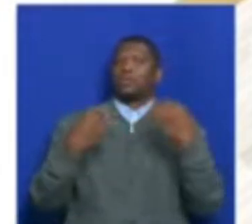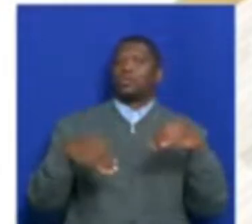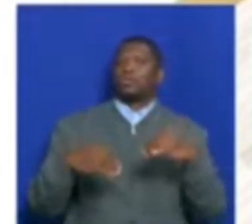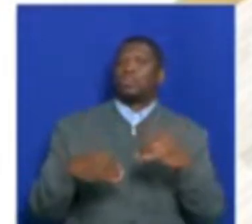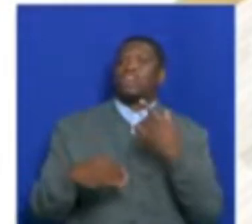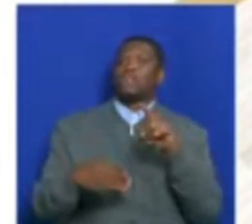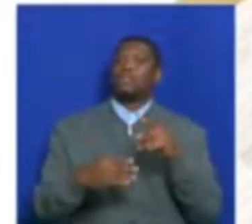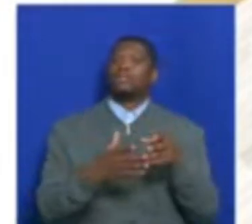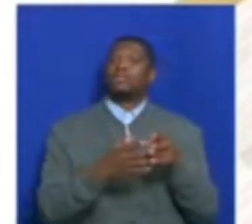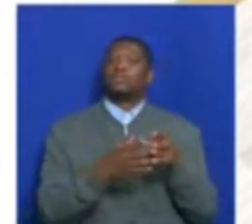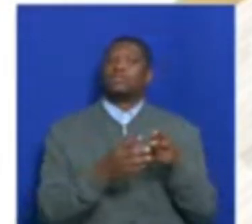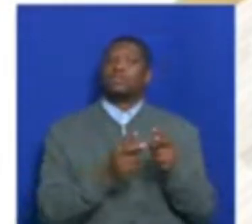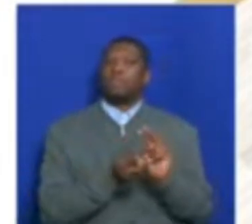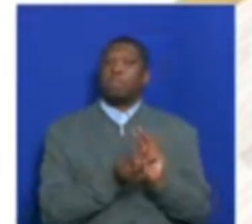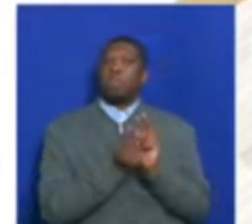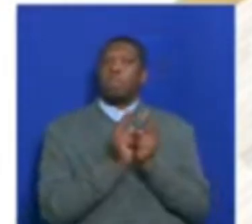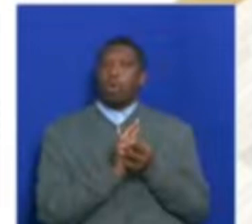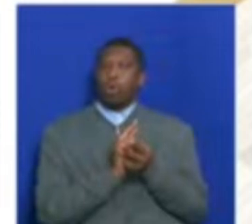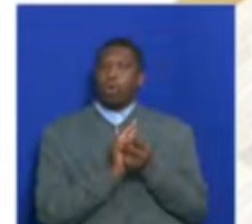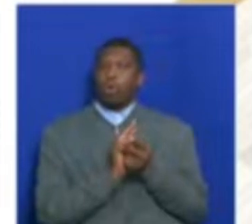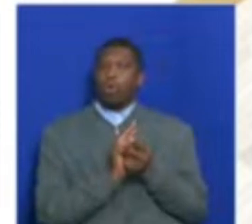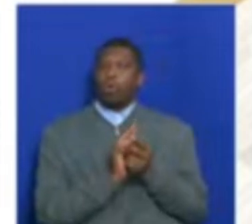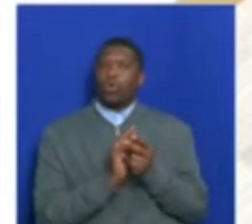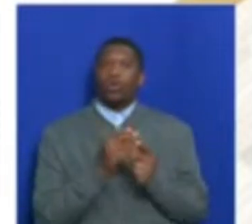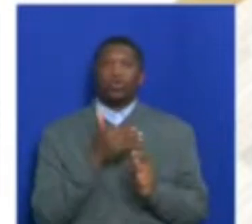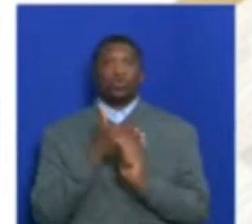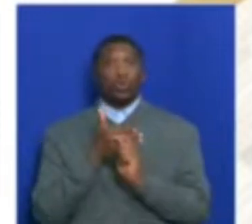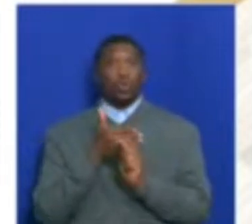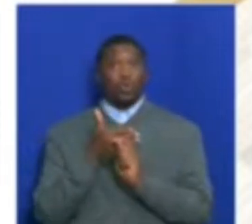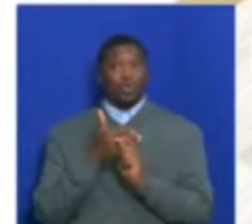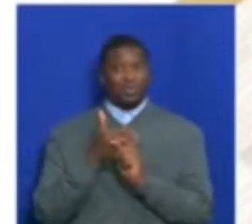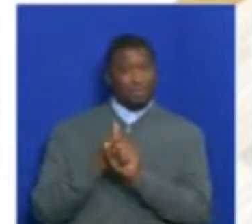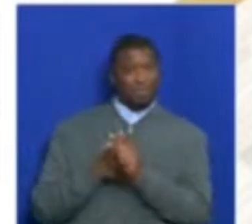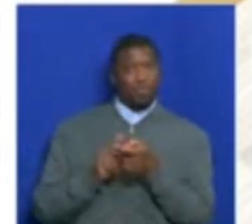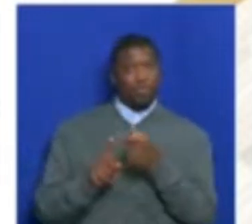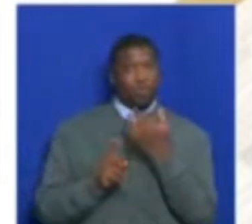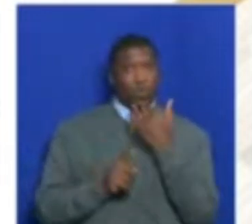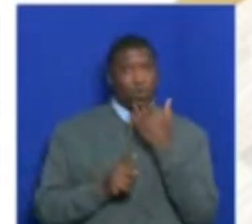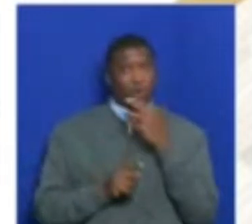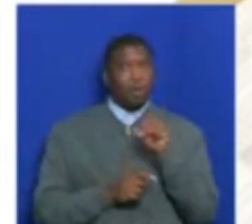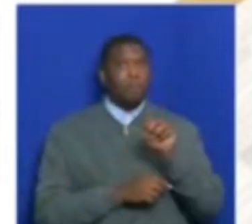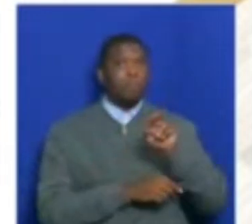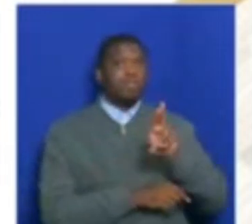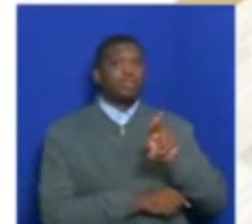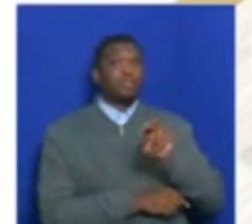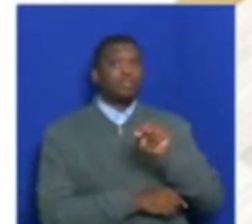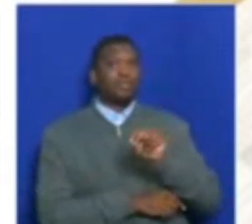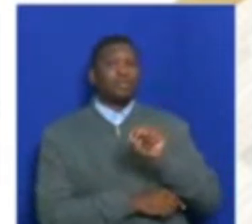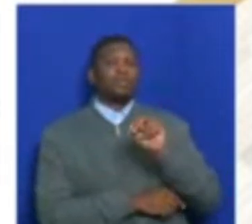Mr. Ngobo. The complainant in Pinetown CAS